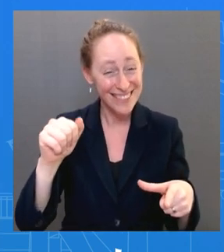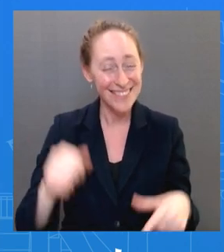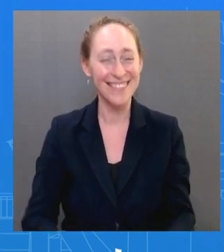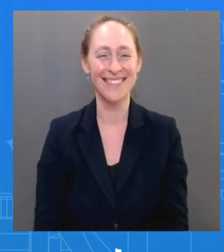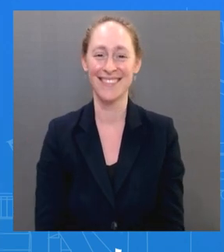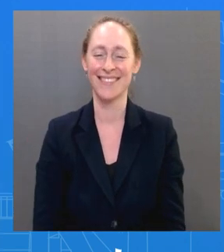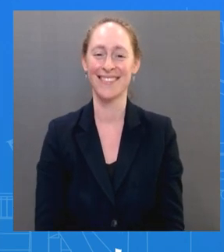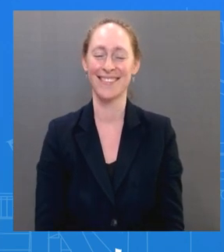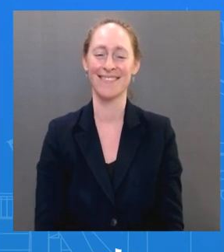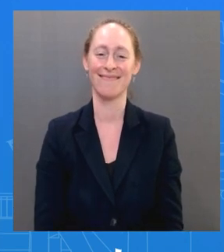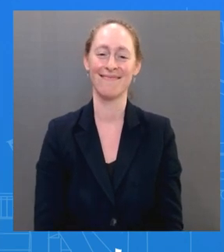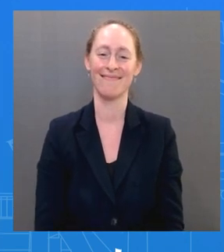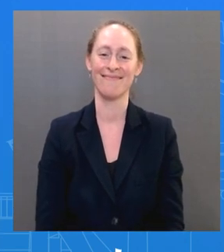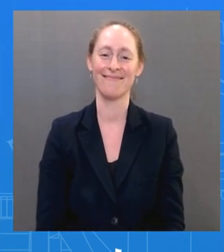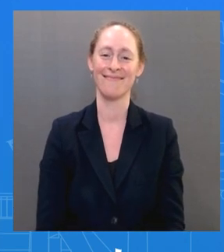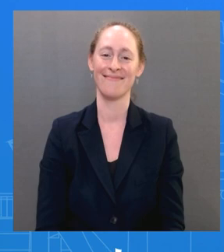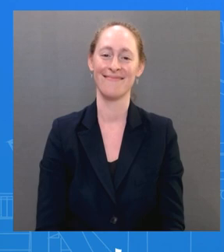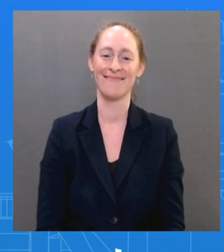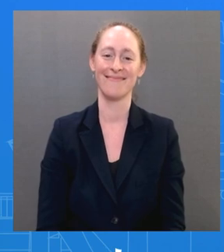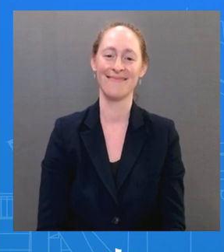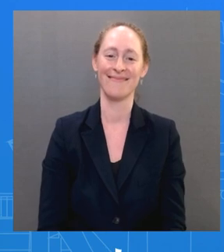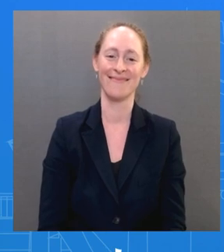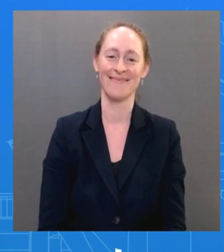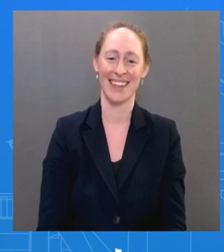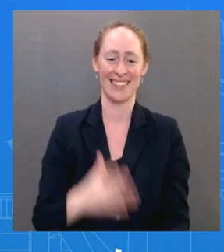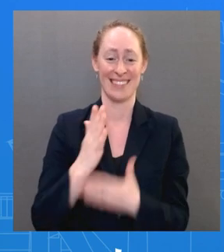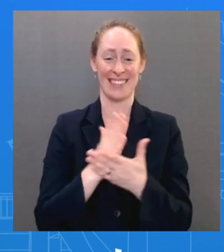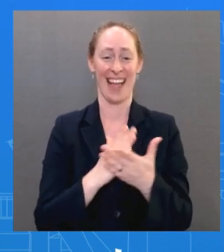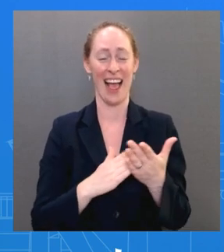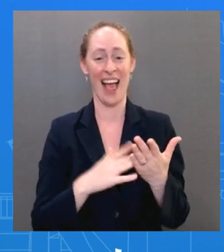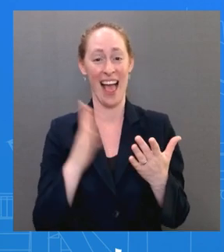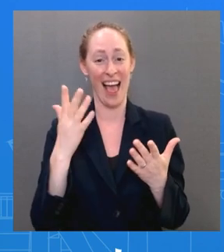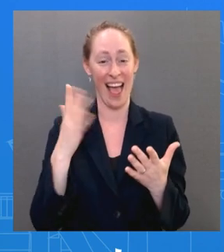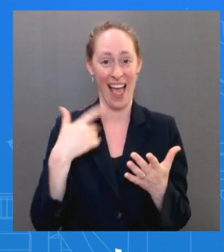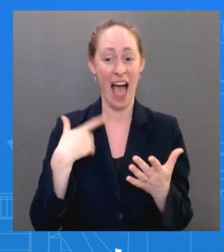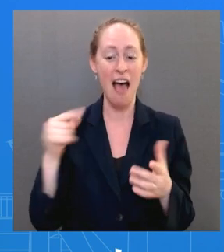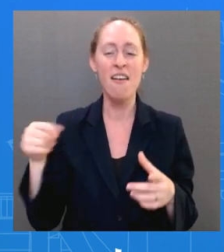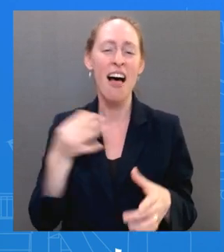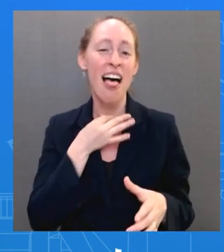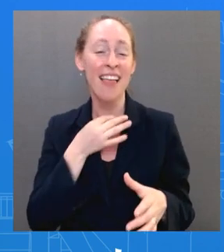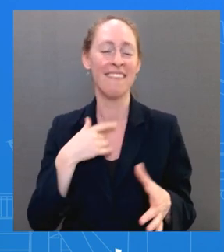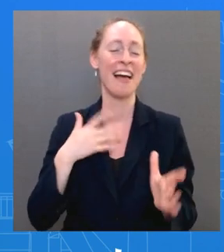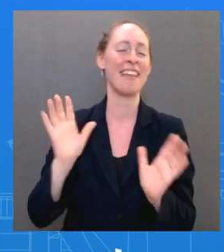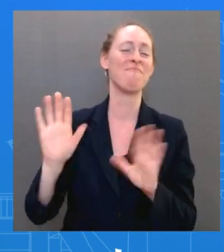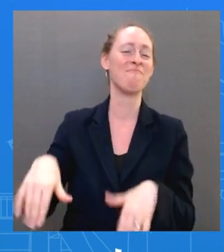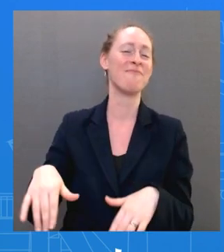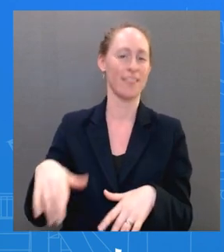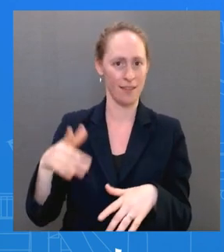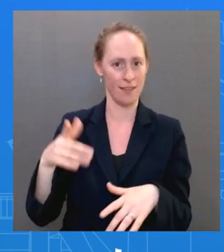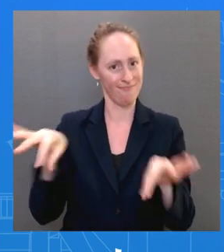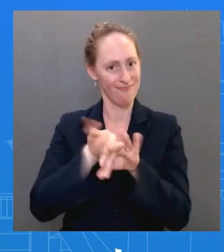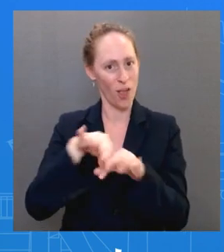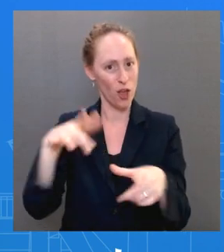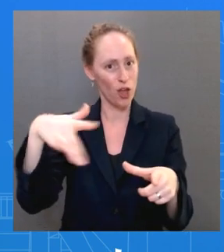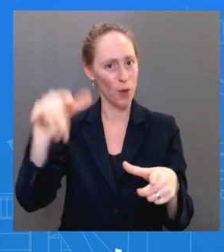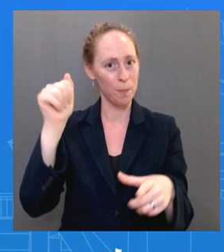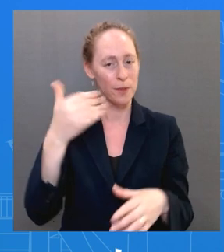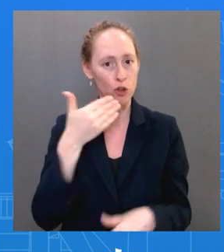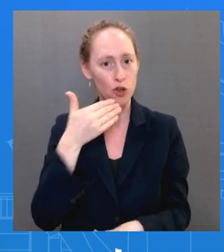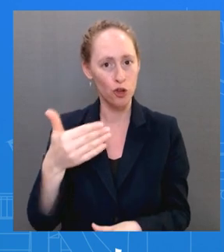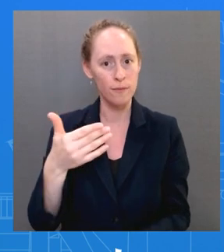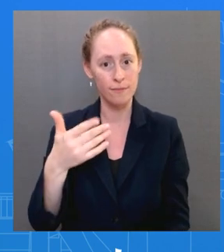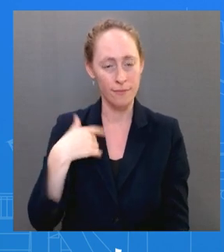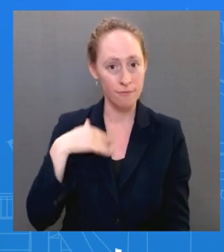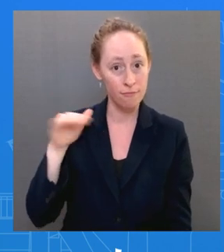comfort food. Didn't ask. I did ask him about his appetite, He joked that his one regret was that his appetite